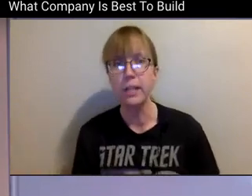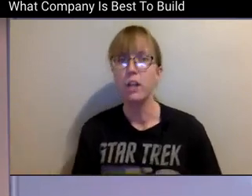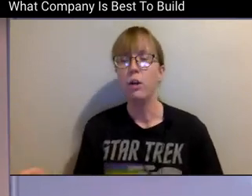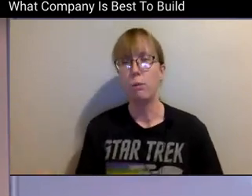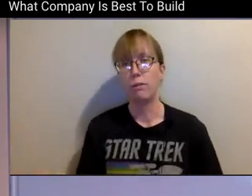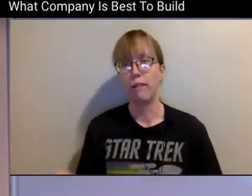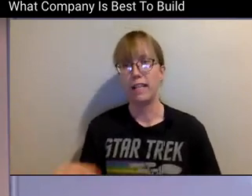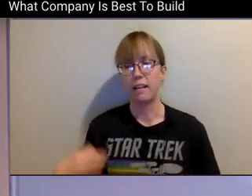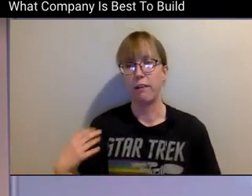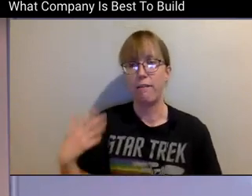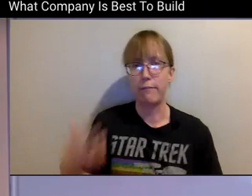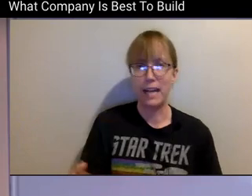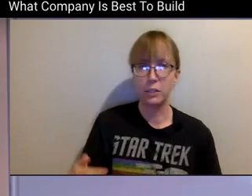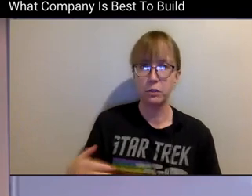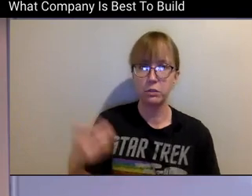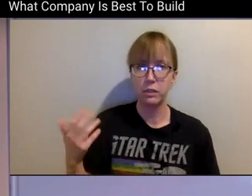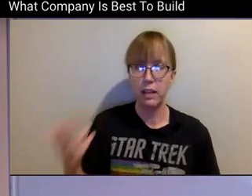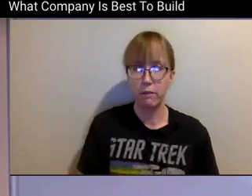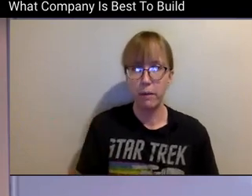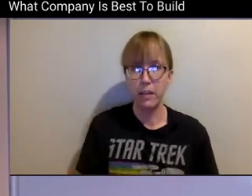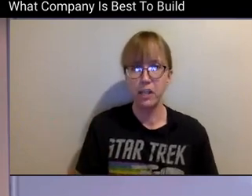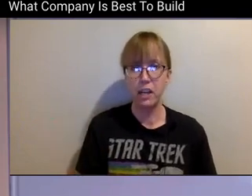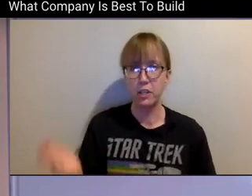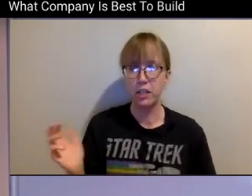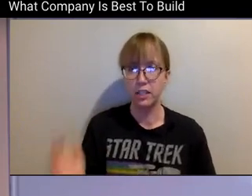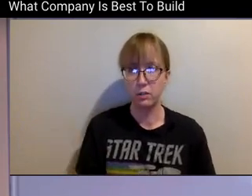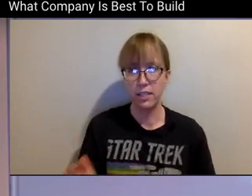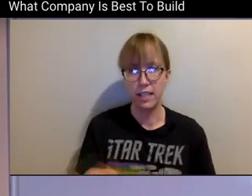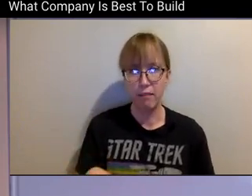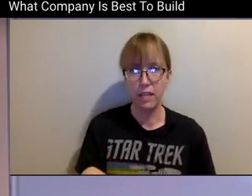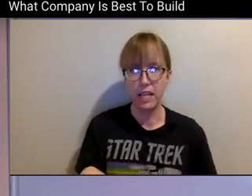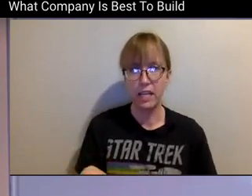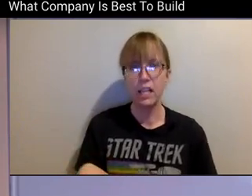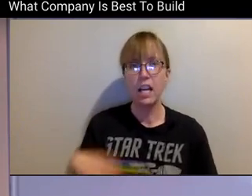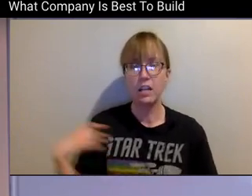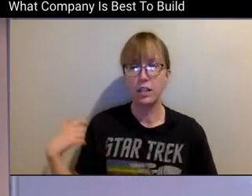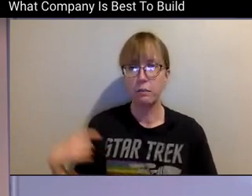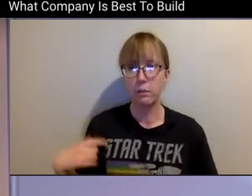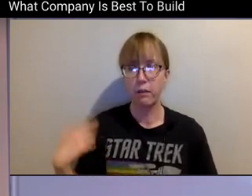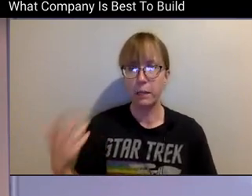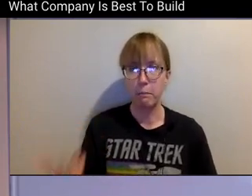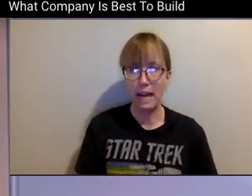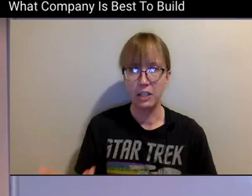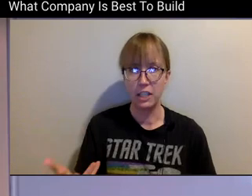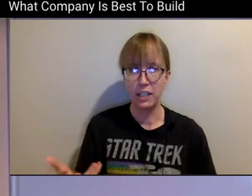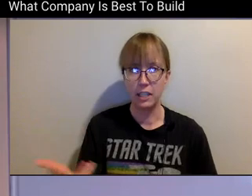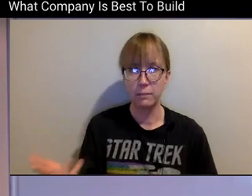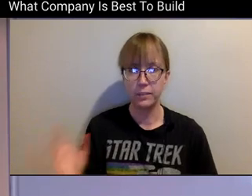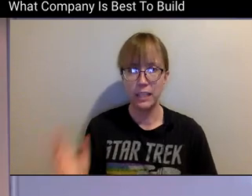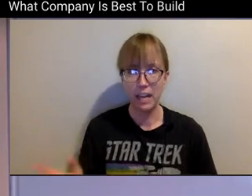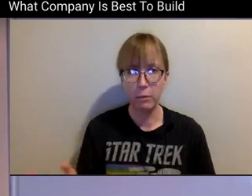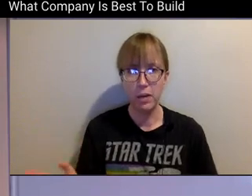Mims, who provides like very factual information, and she sources everything. And she comes from a very